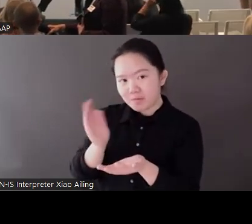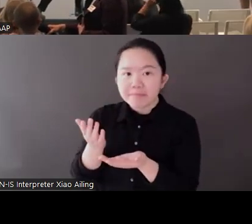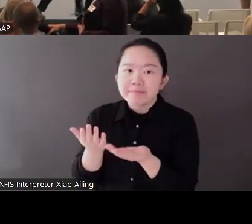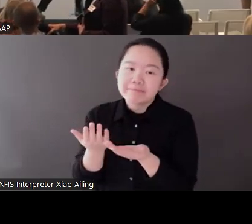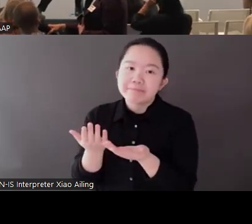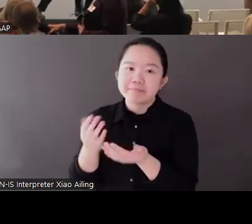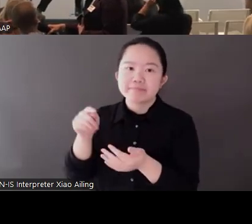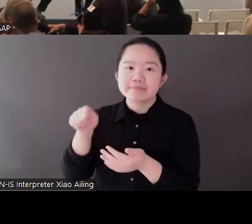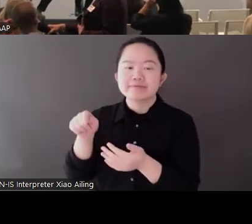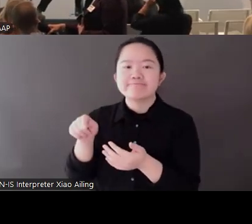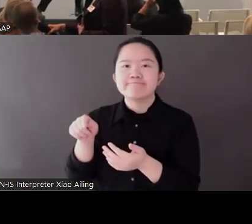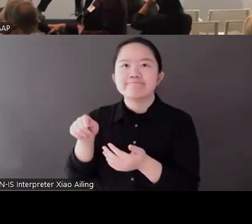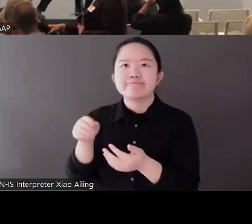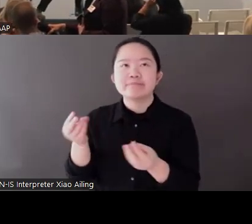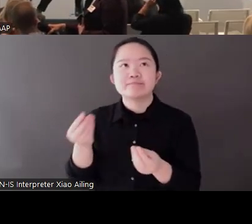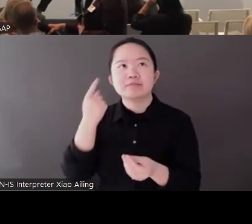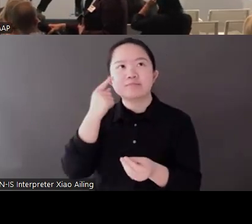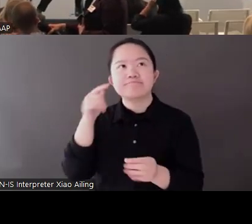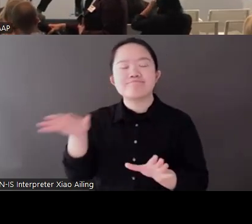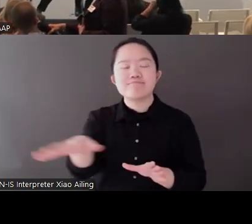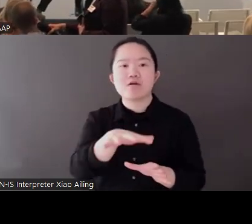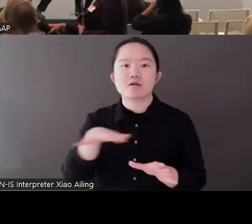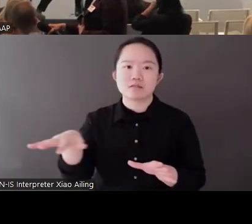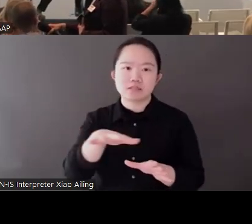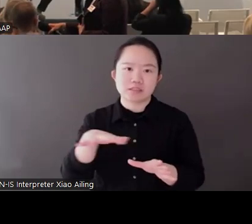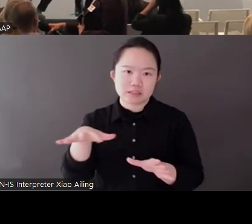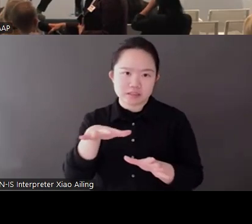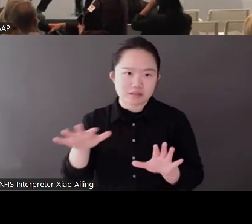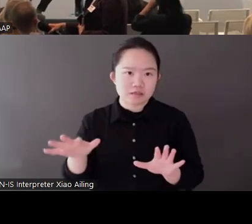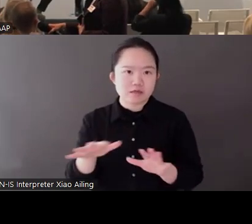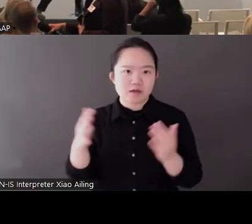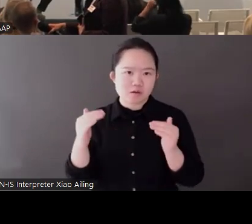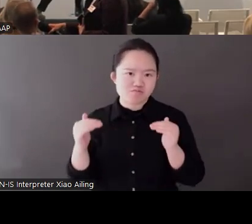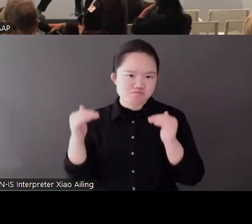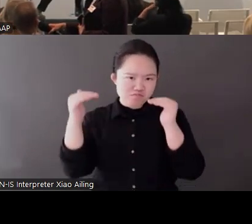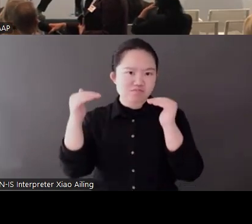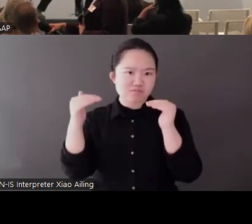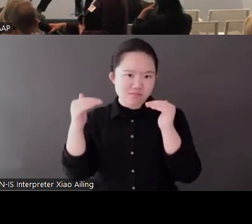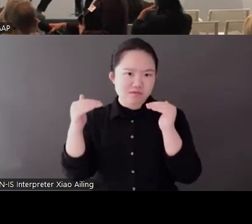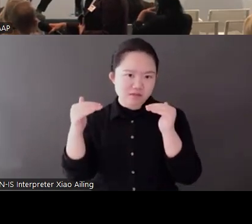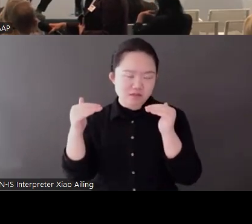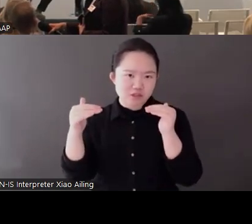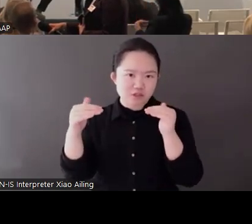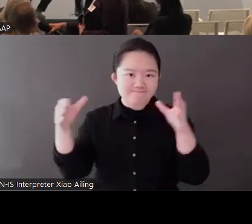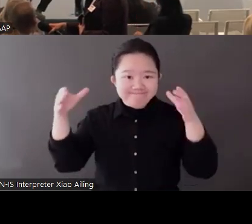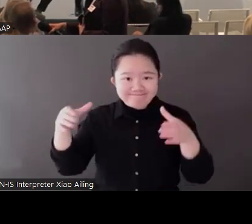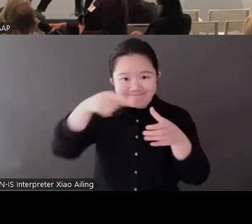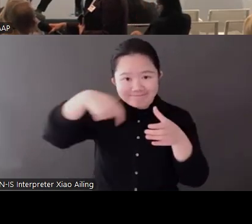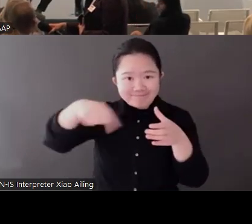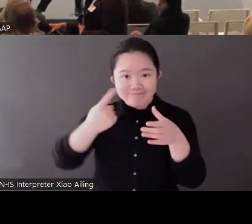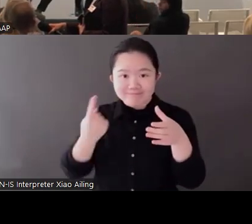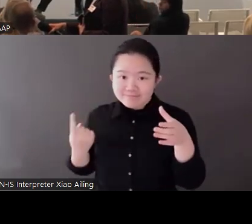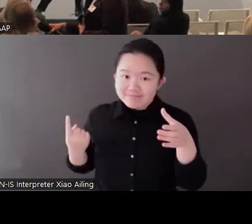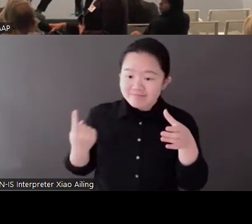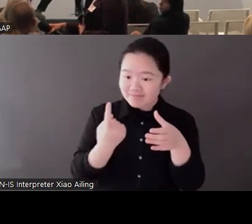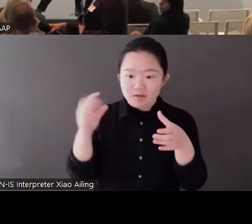it's something that they can say that we are committed to this thing, that we are a member of this organization. And it's